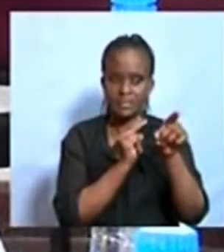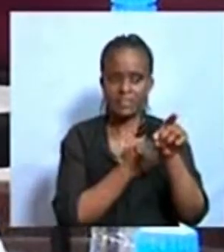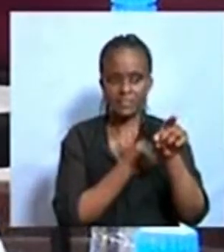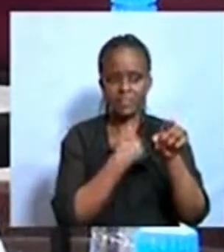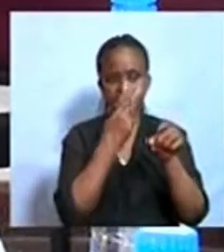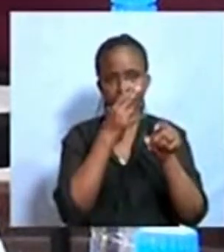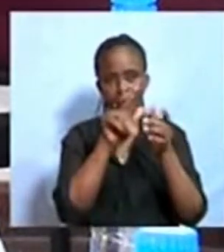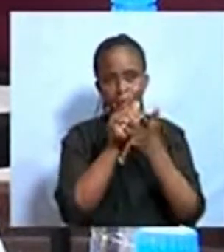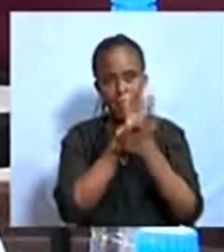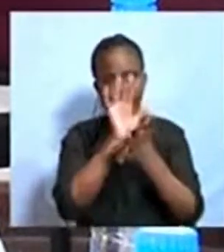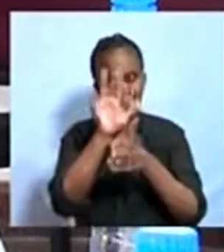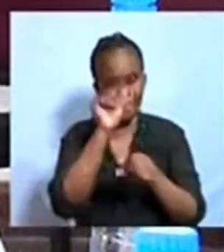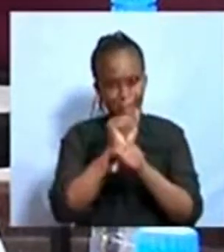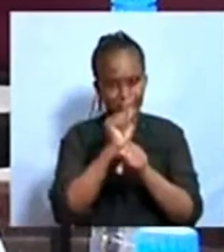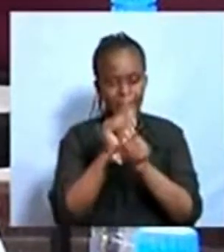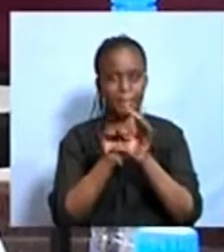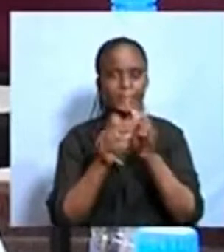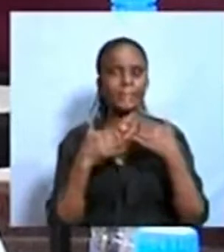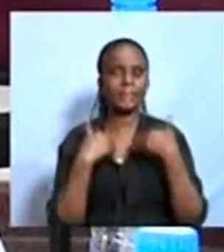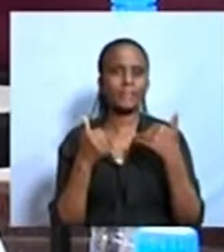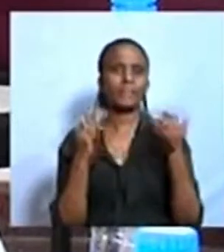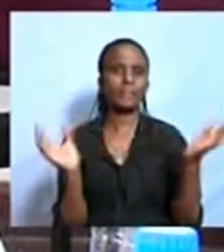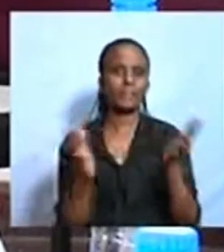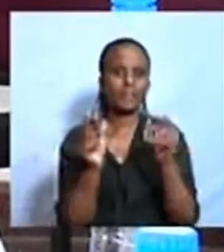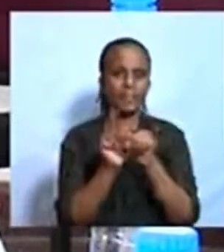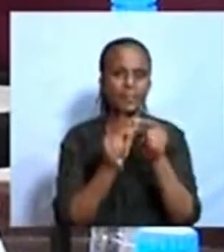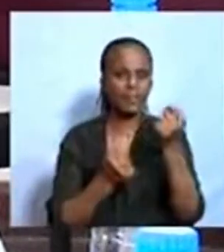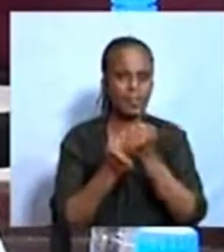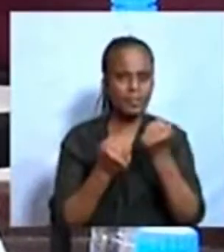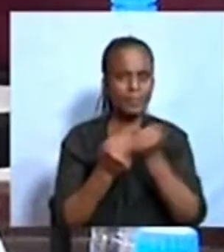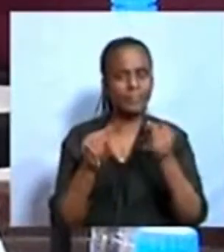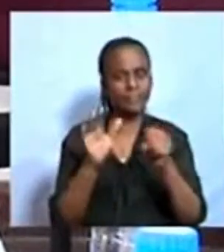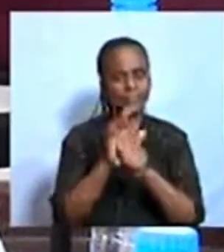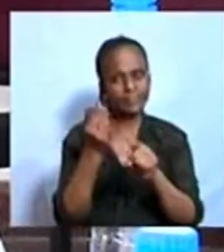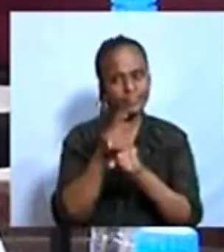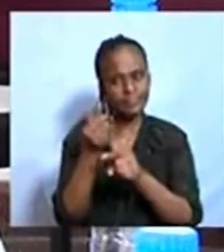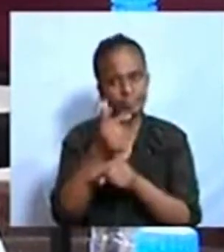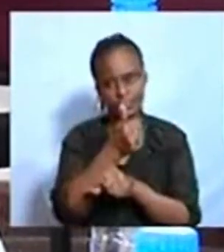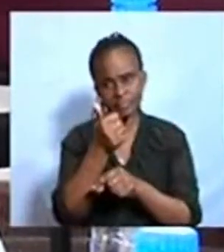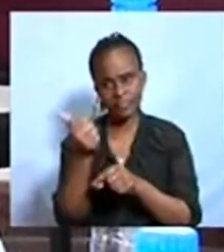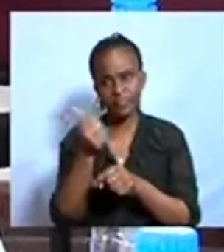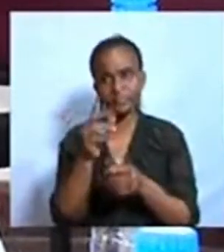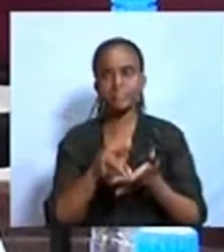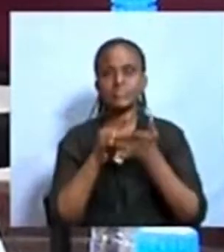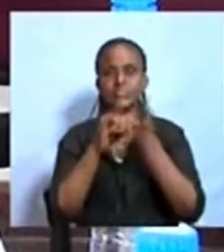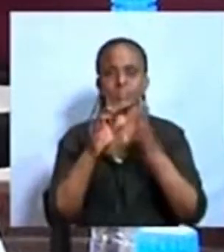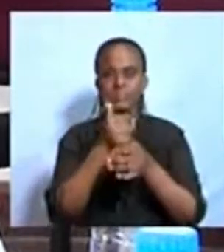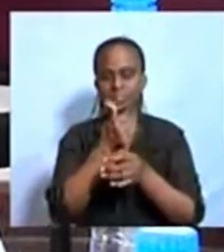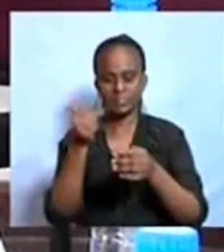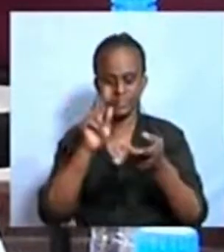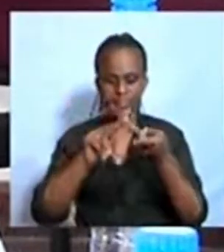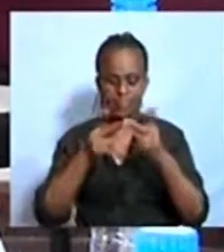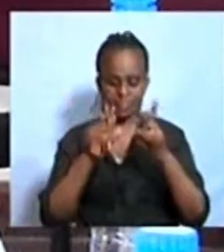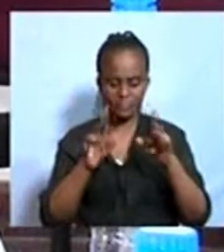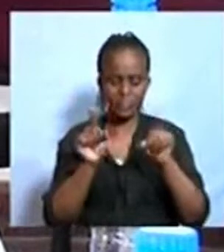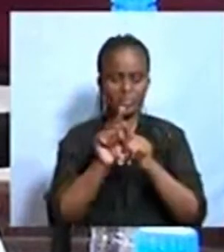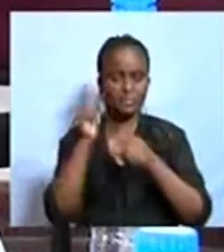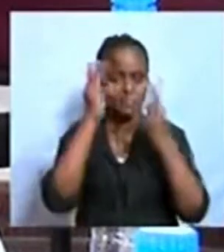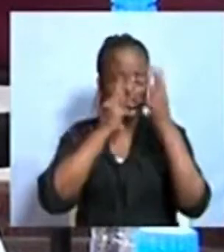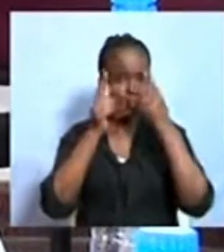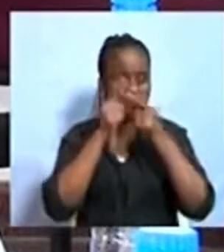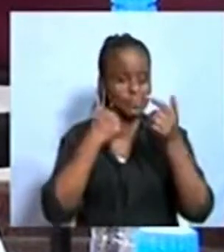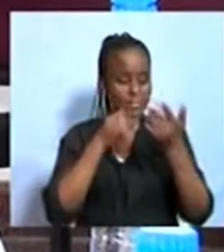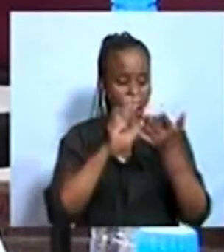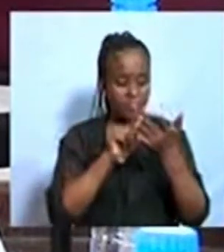how much of the work in health promotion then has to be supported by other donors, other partners. And what we